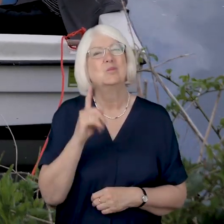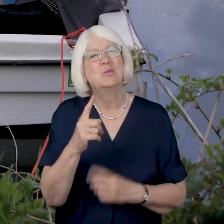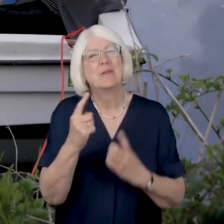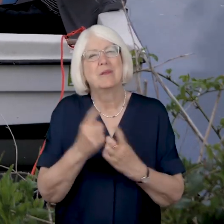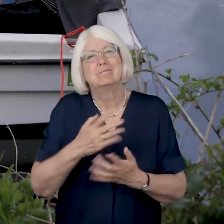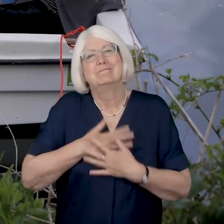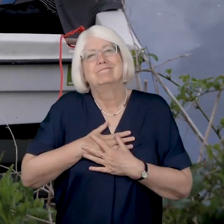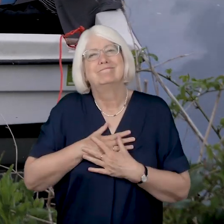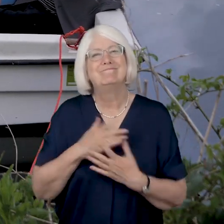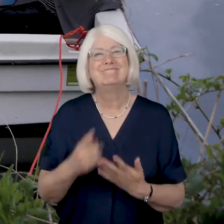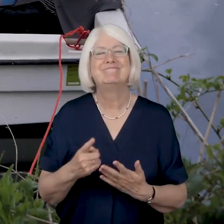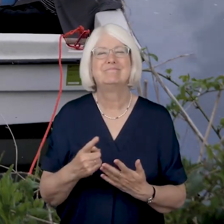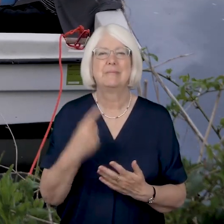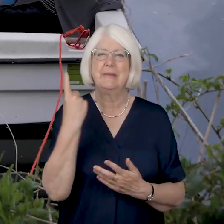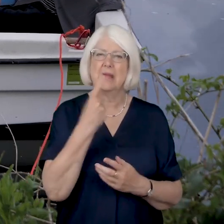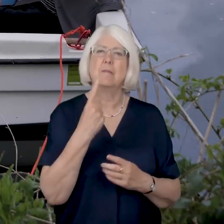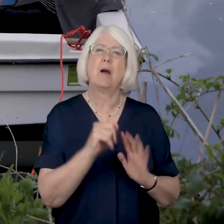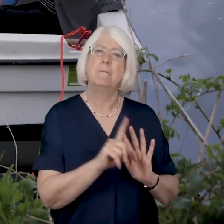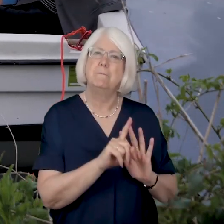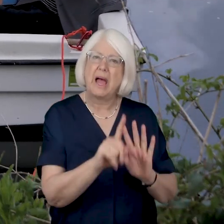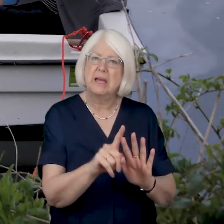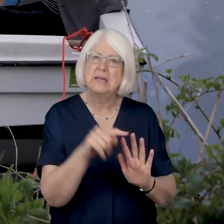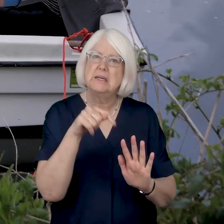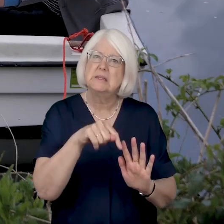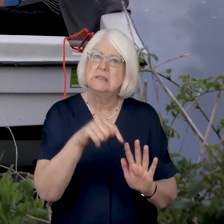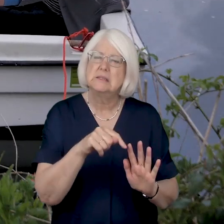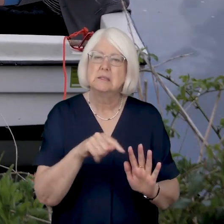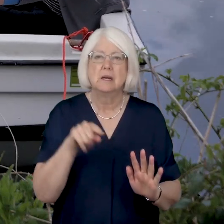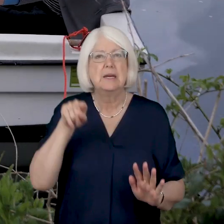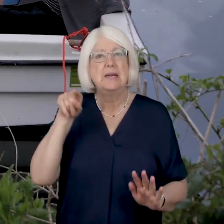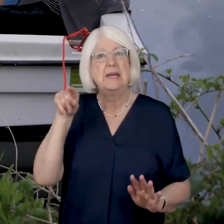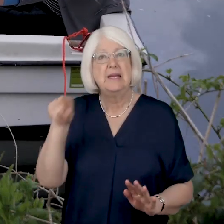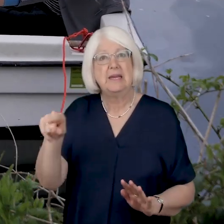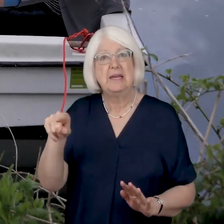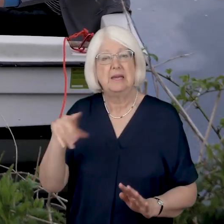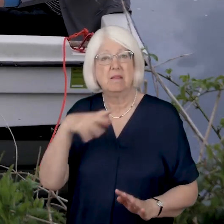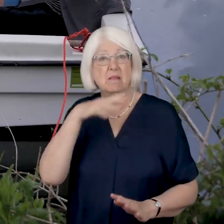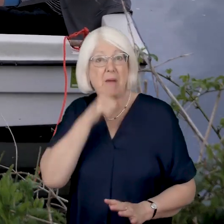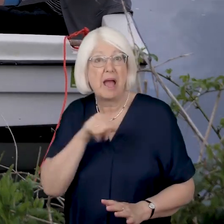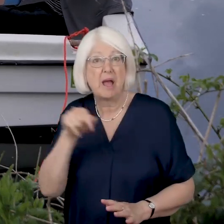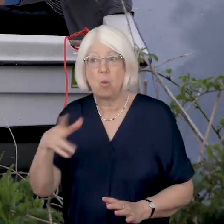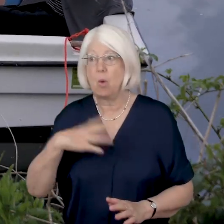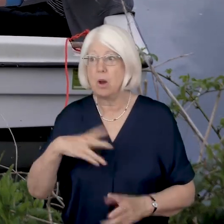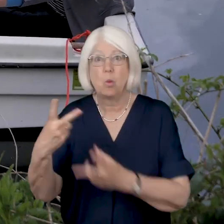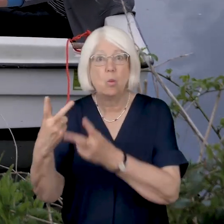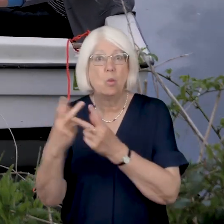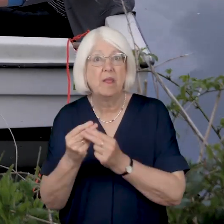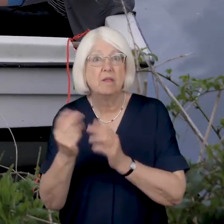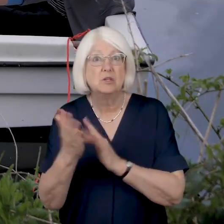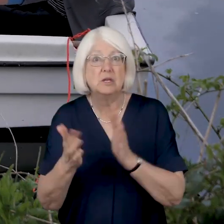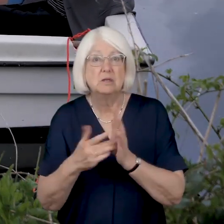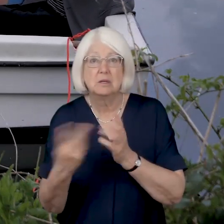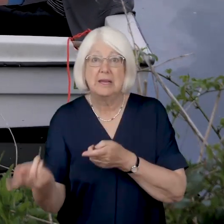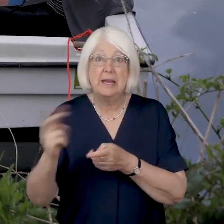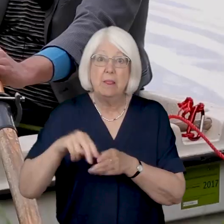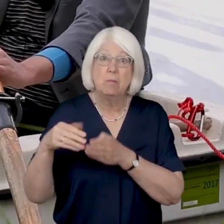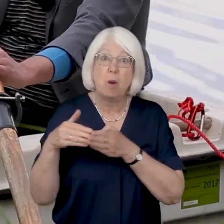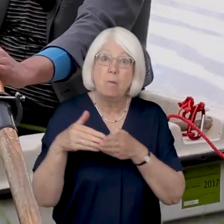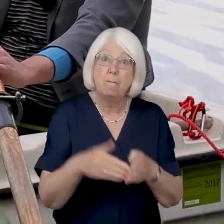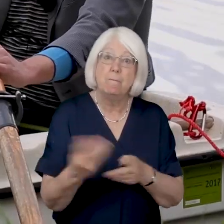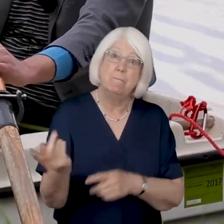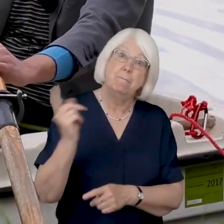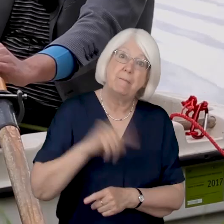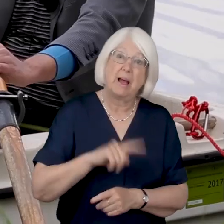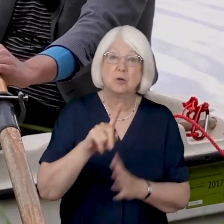about this story when I think about pioneers is that the guy wants to go back with Jesus to Jerusalem. He wants to get in the boat,